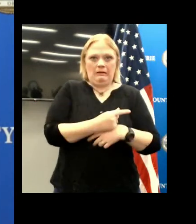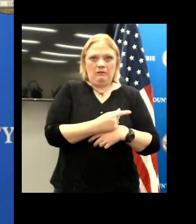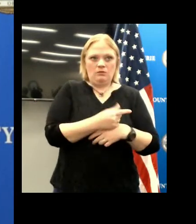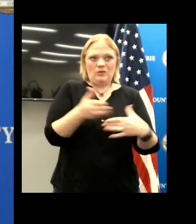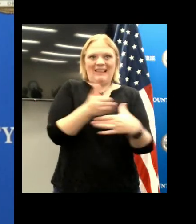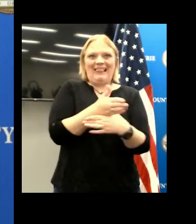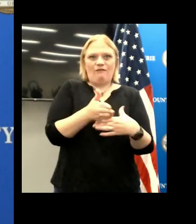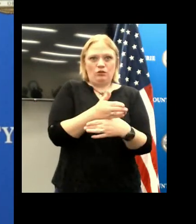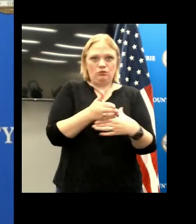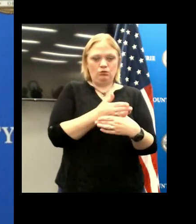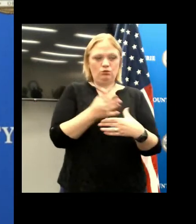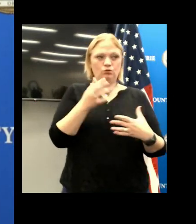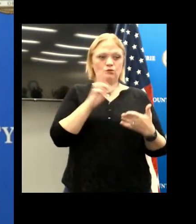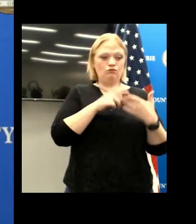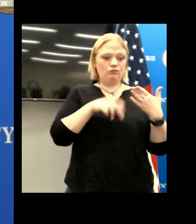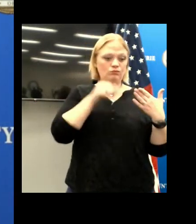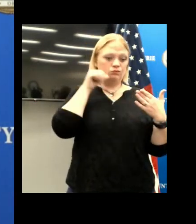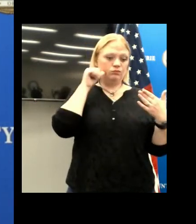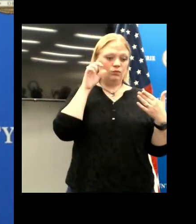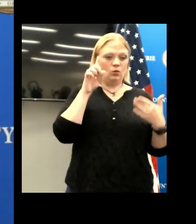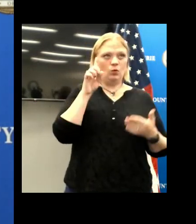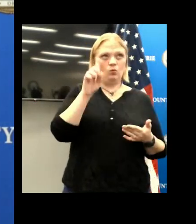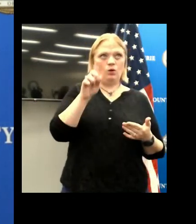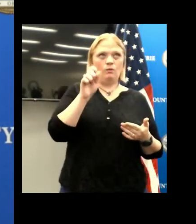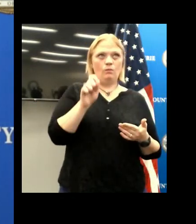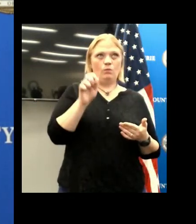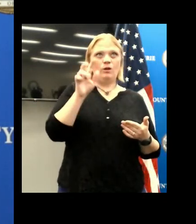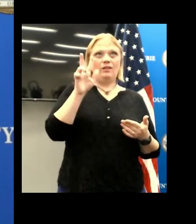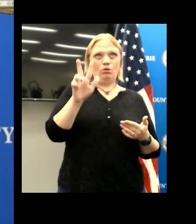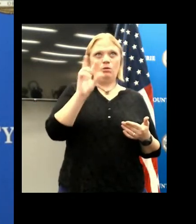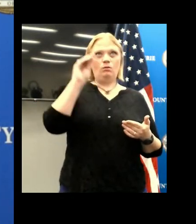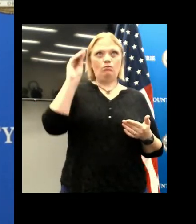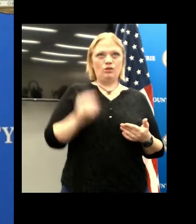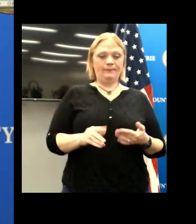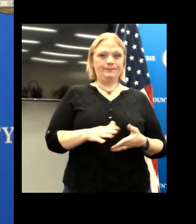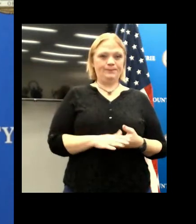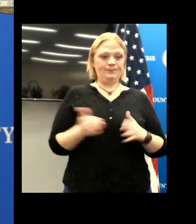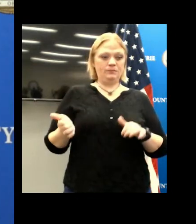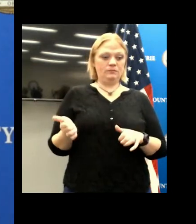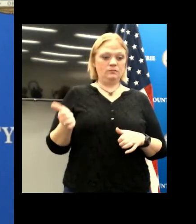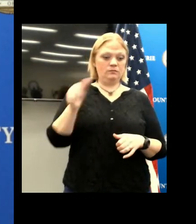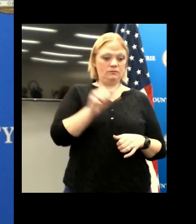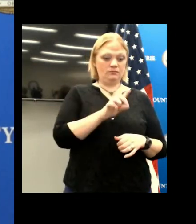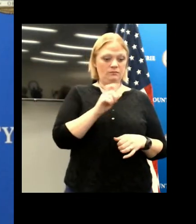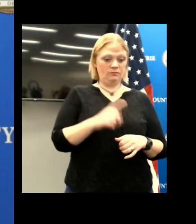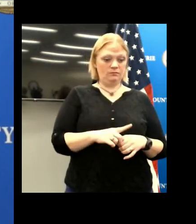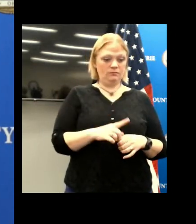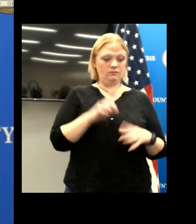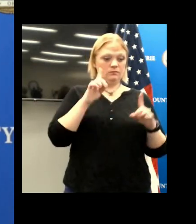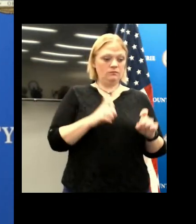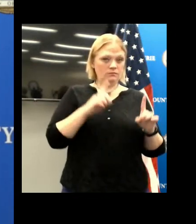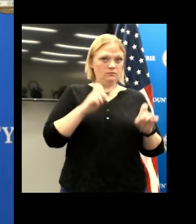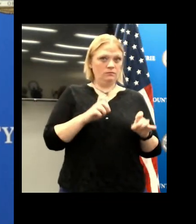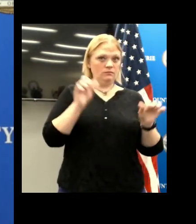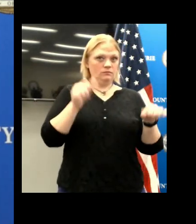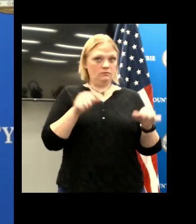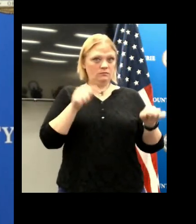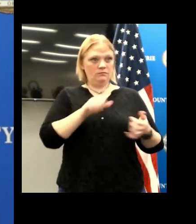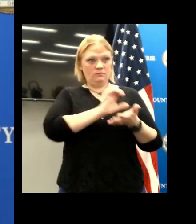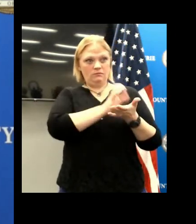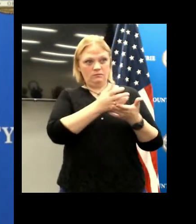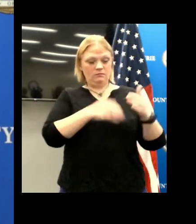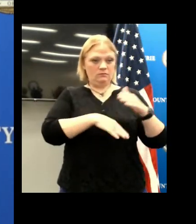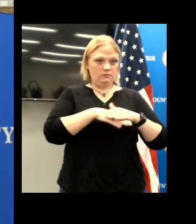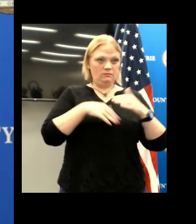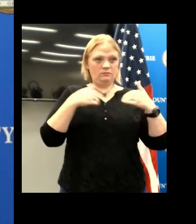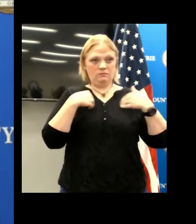the results for yesterday were about 1.3%. The other question was in regards to testing capacity. Do we have enough